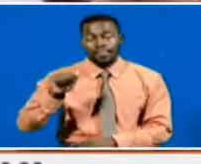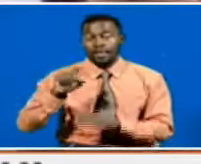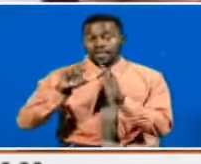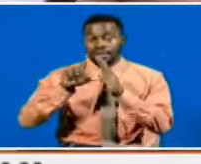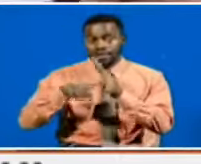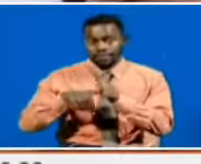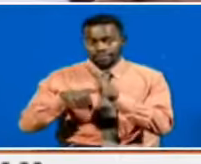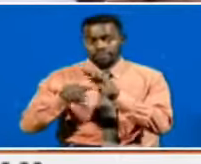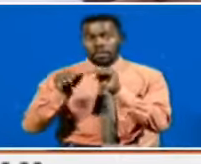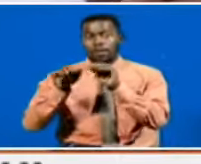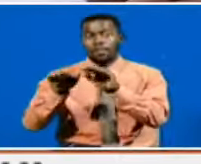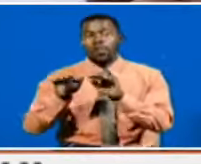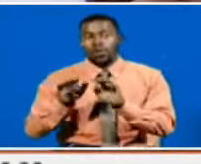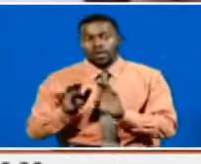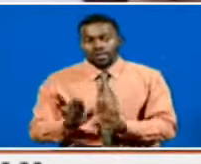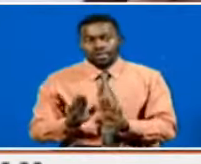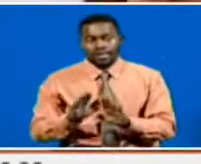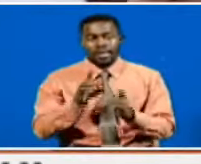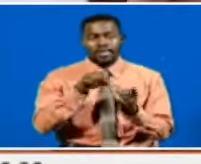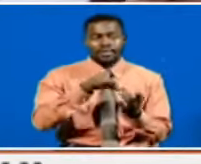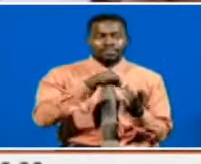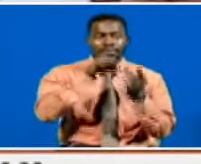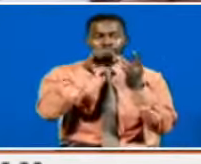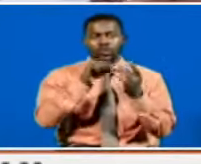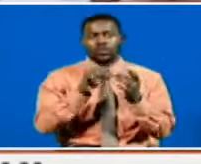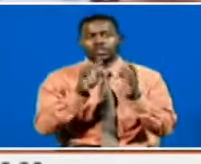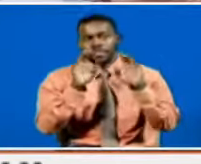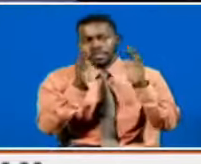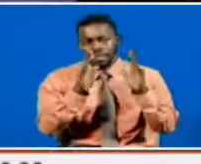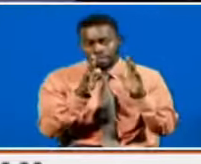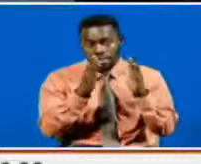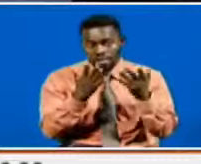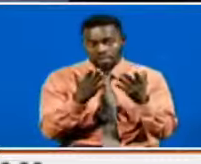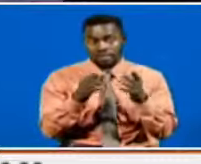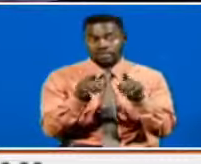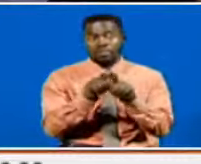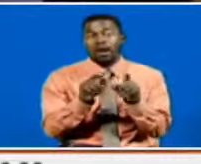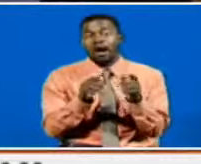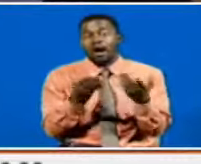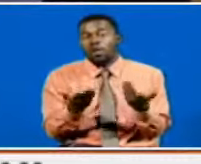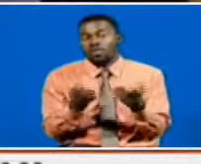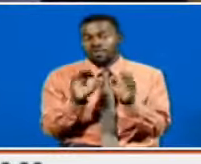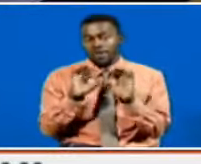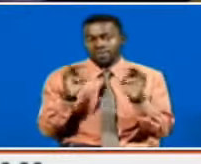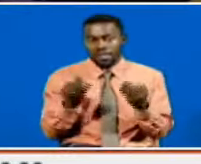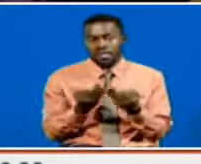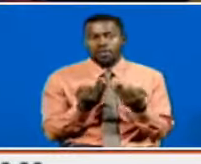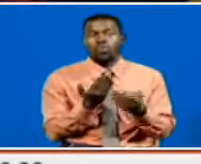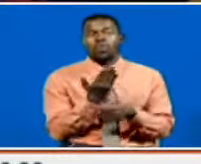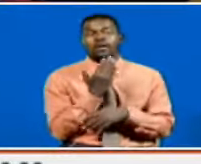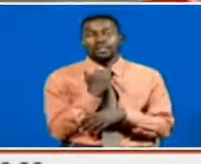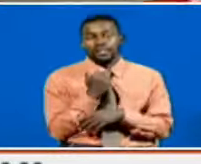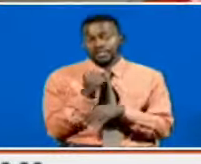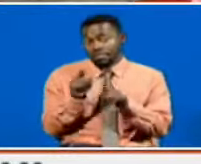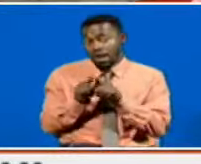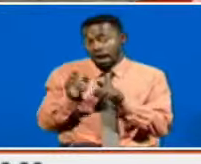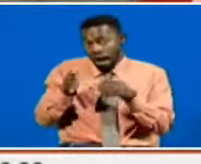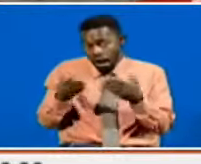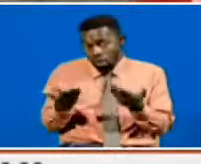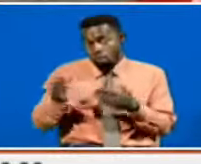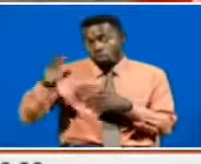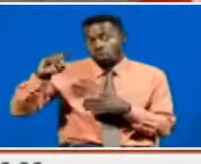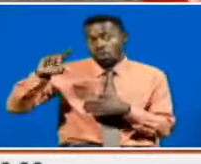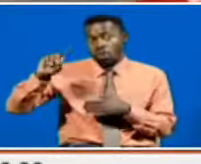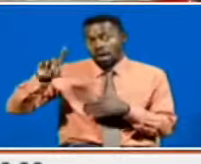alipumzishwa na jeshi kwenye ibada iliyozingatia itifaki na matakwa ya familia kama ilivyoratibiwa na mwenda zake kabla ya